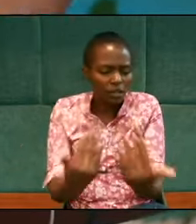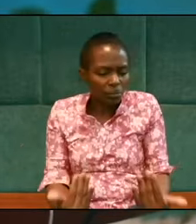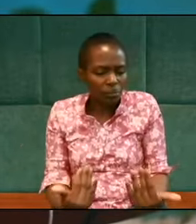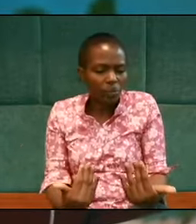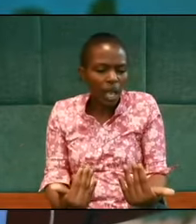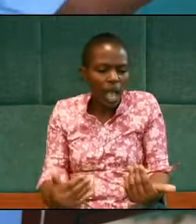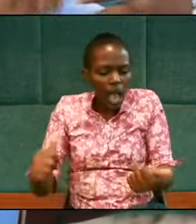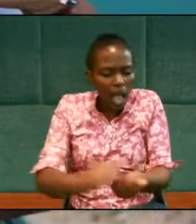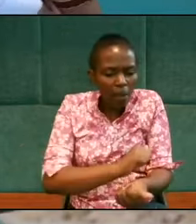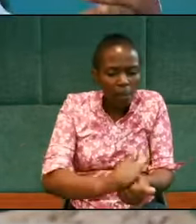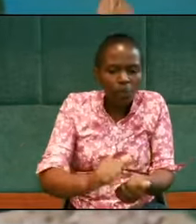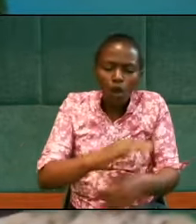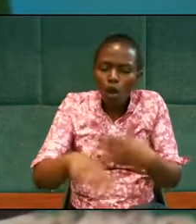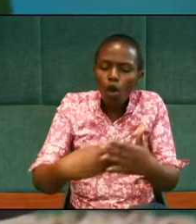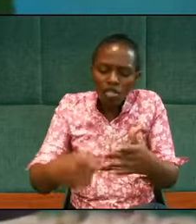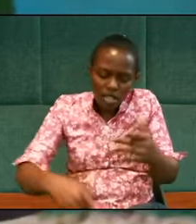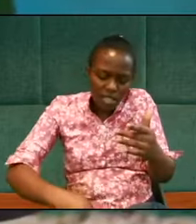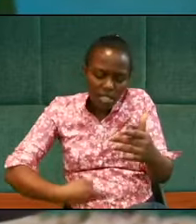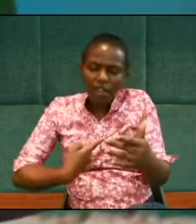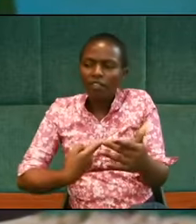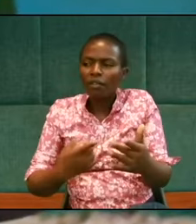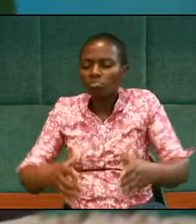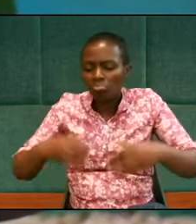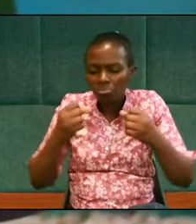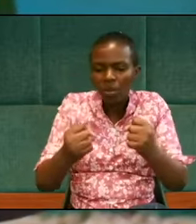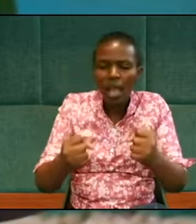and self-esteem issues.